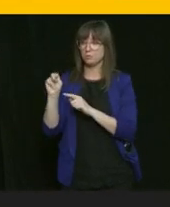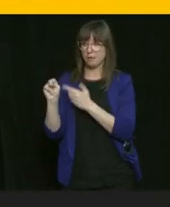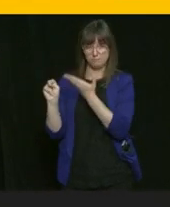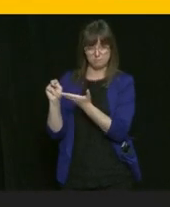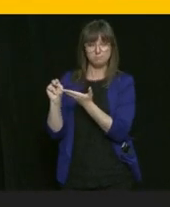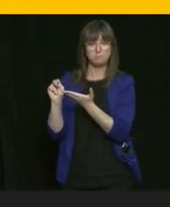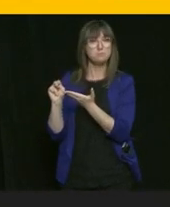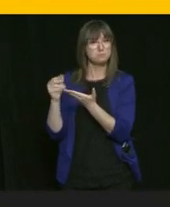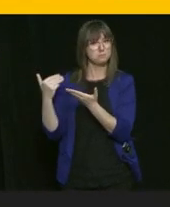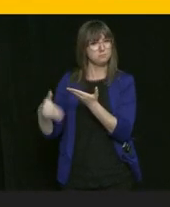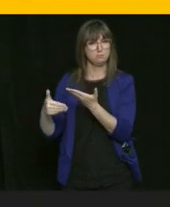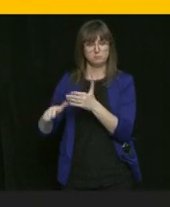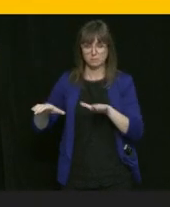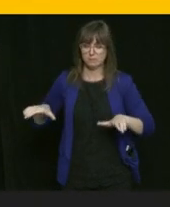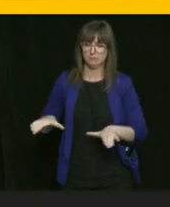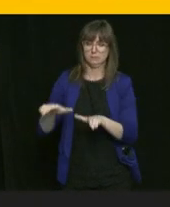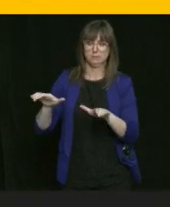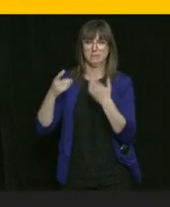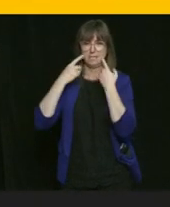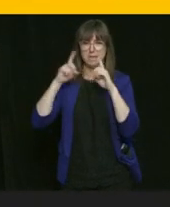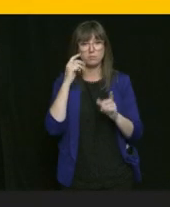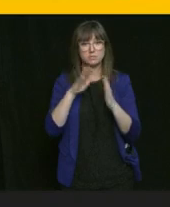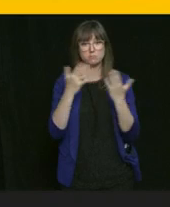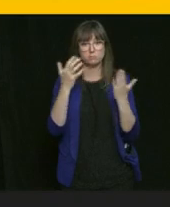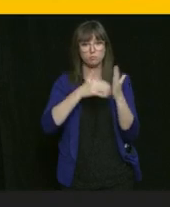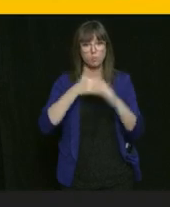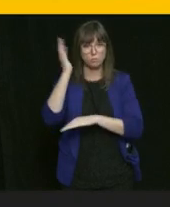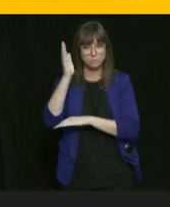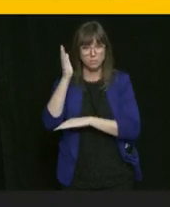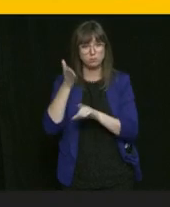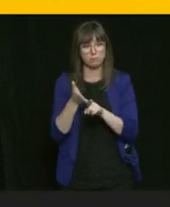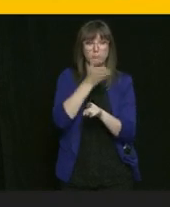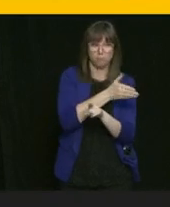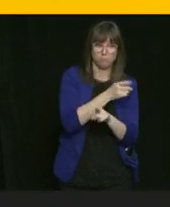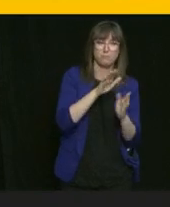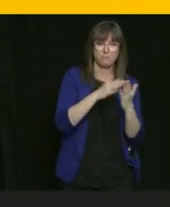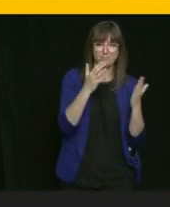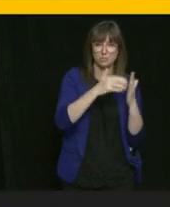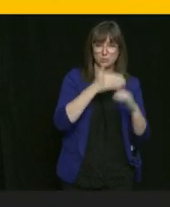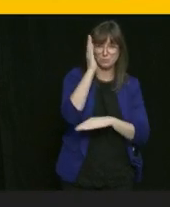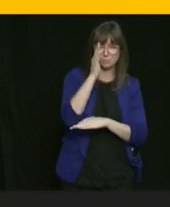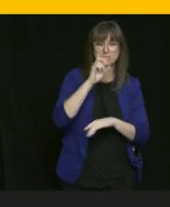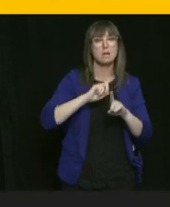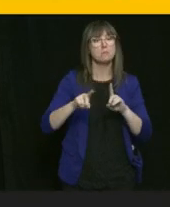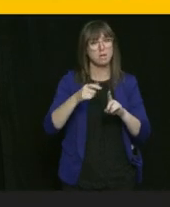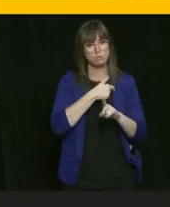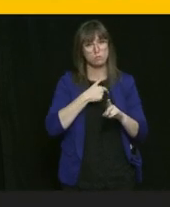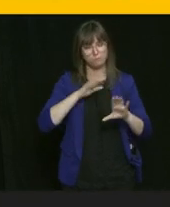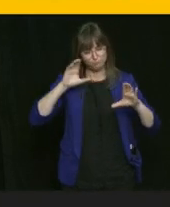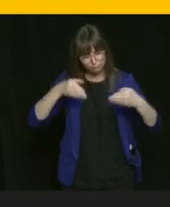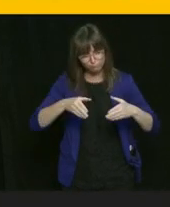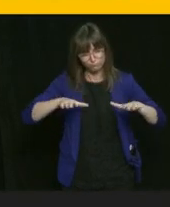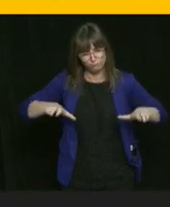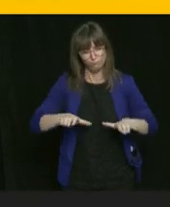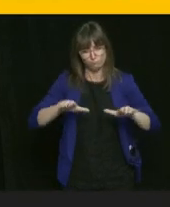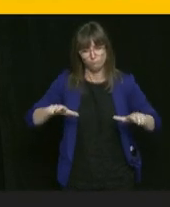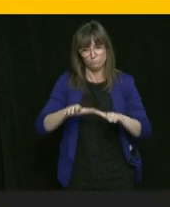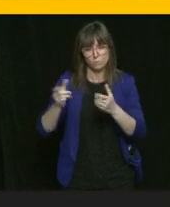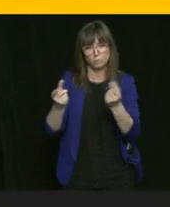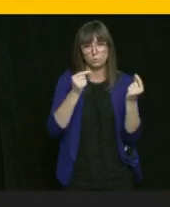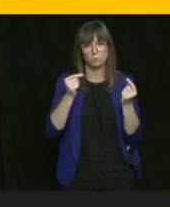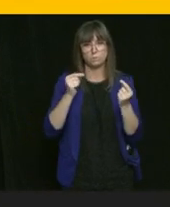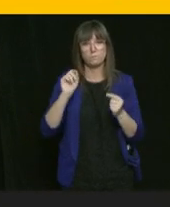has made significant announcements this week on rapid housing for that, but also that we've taken significant action on. Minister Hussein